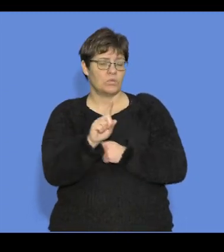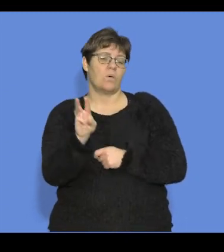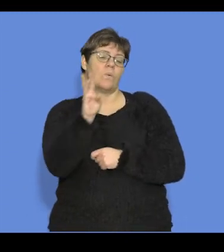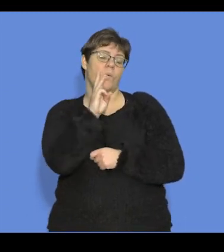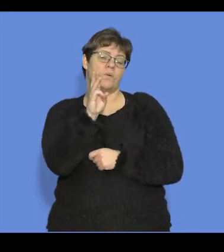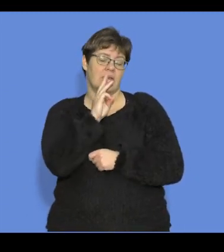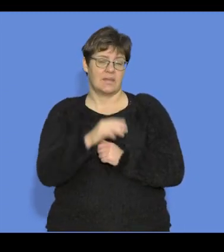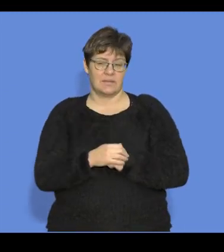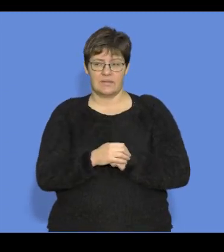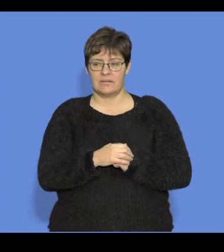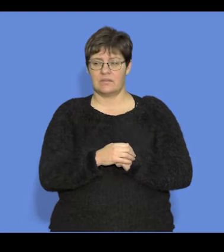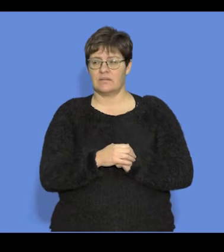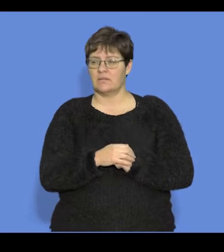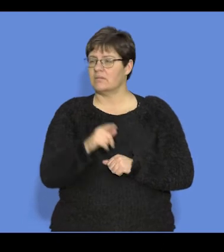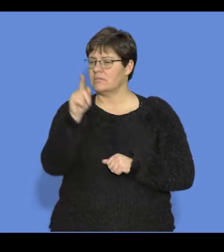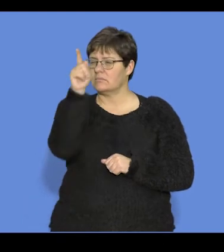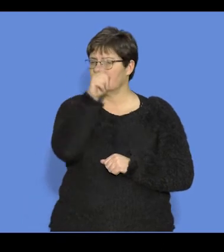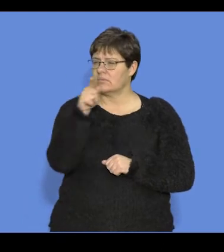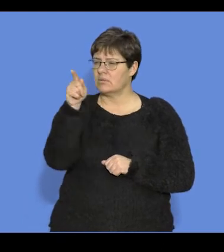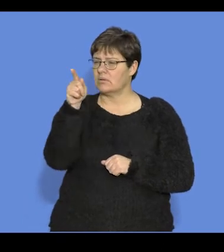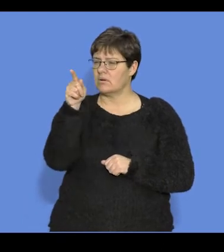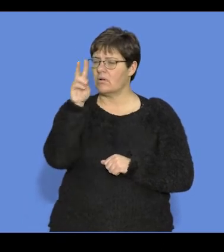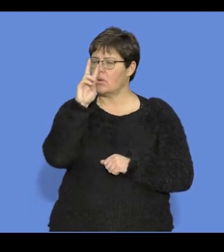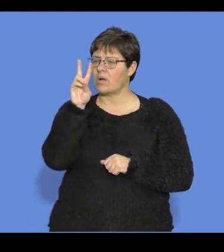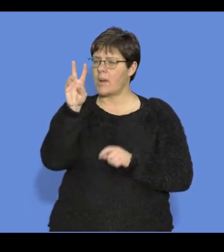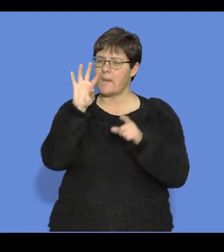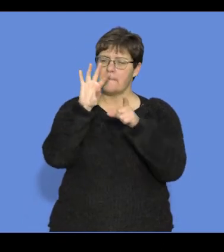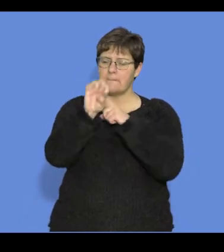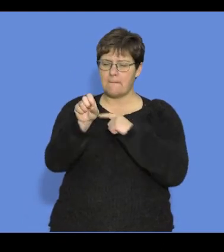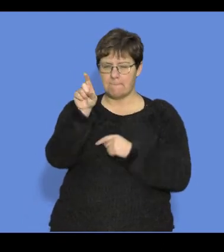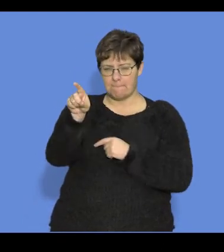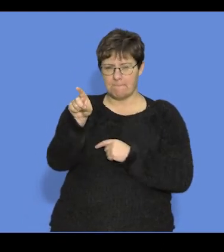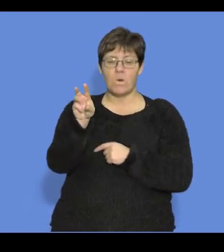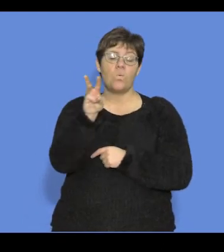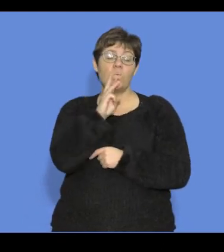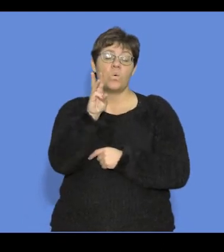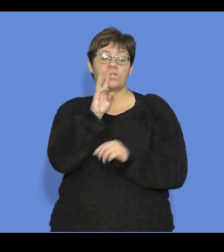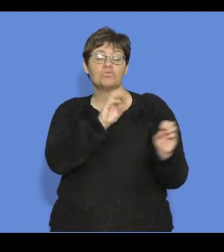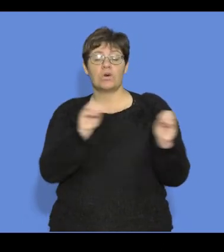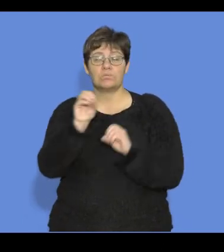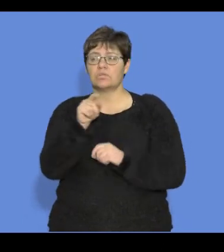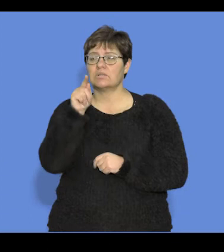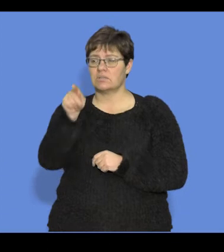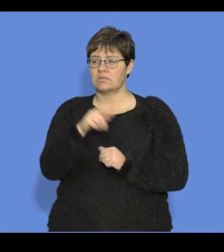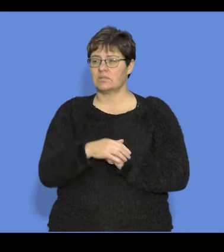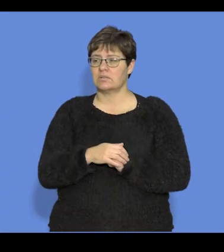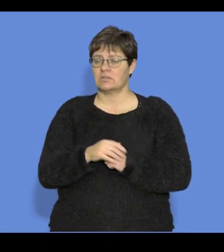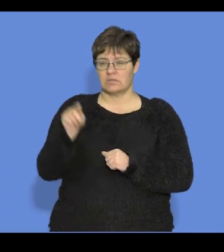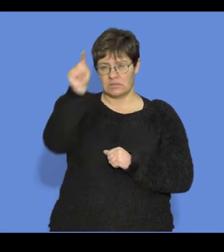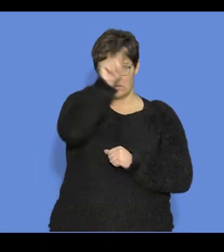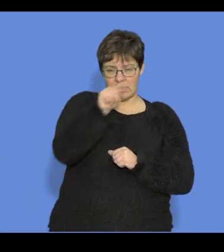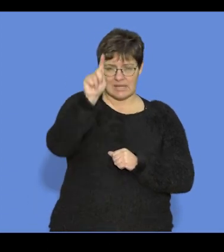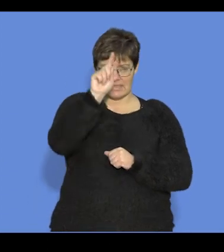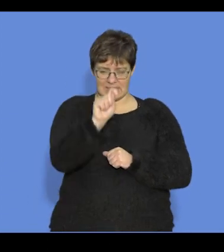water. Okay, so you now need to look, and transporting water, that is T,